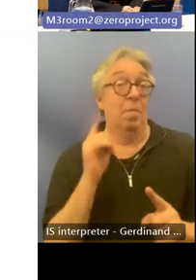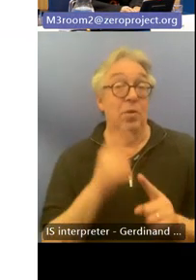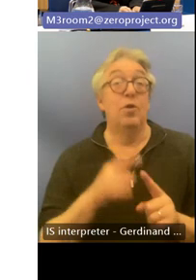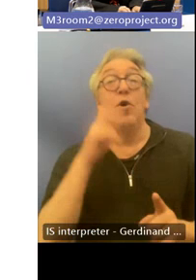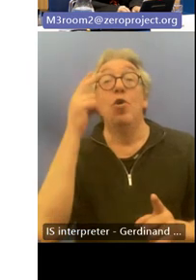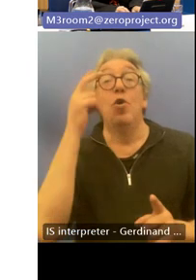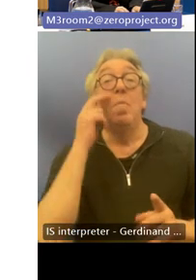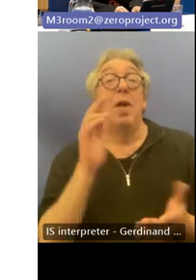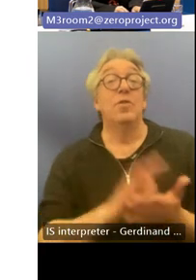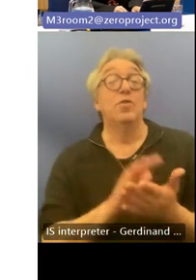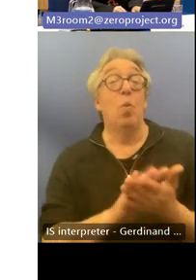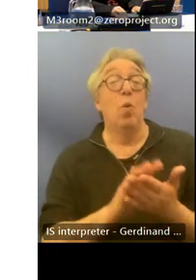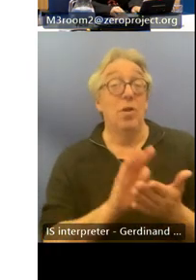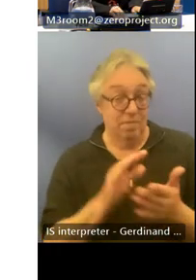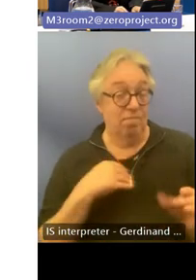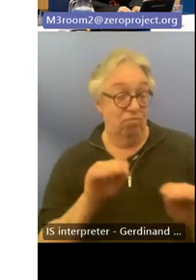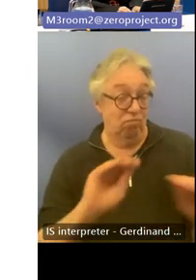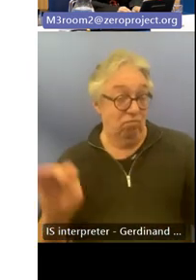Moving forward,